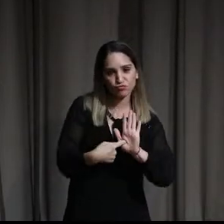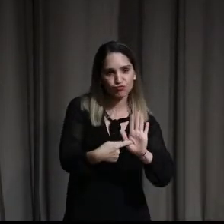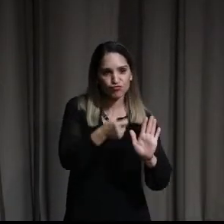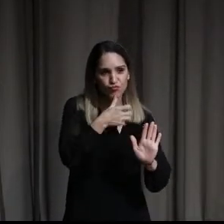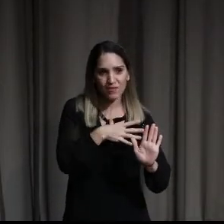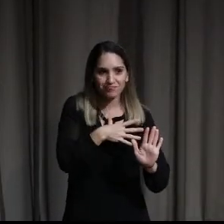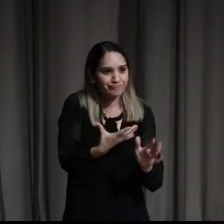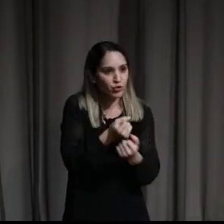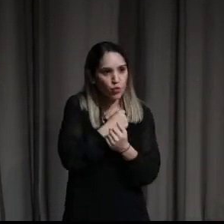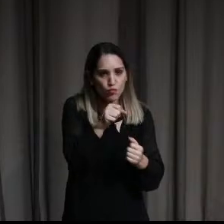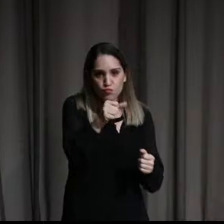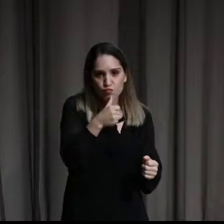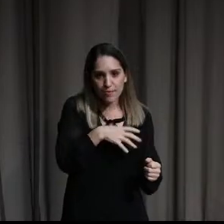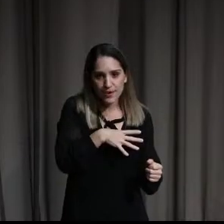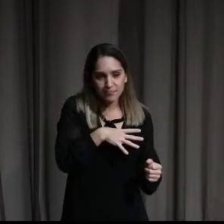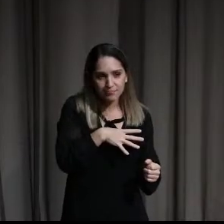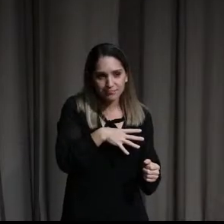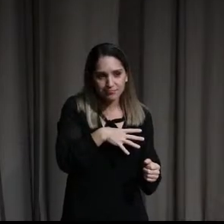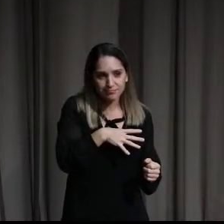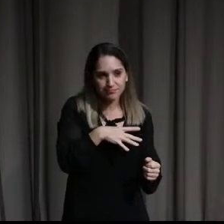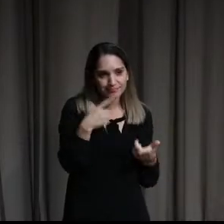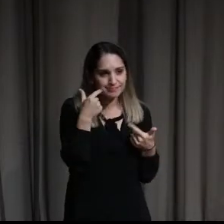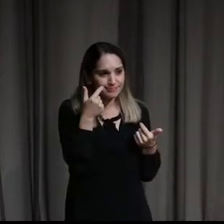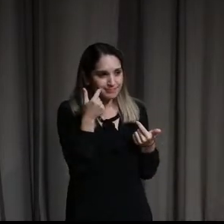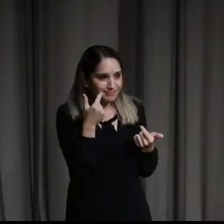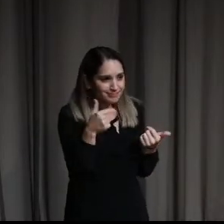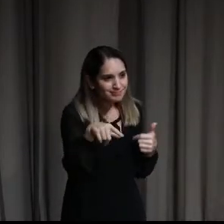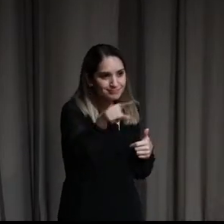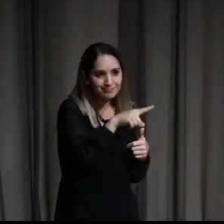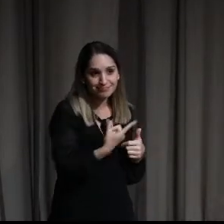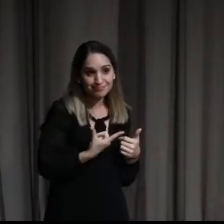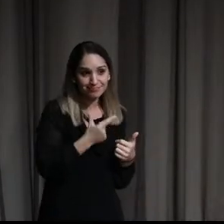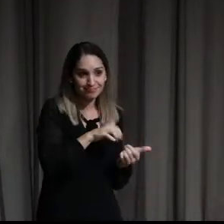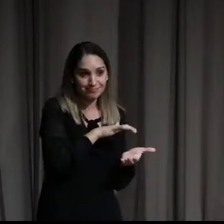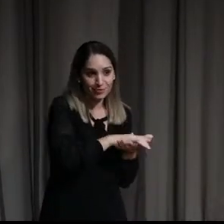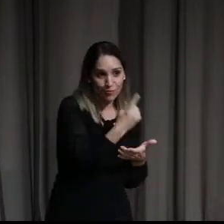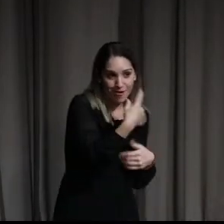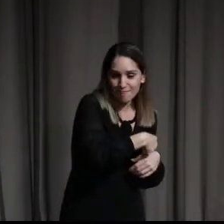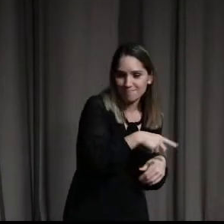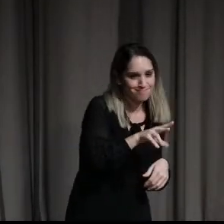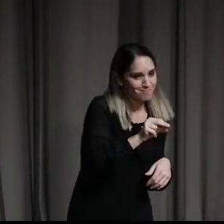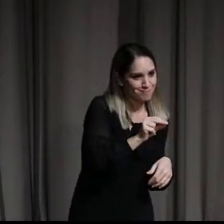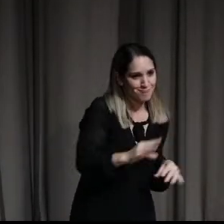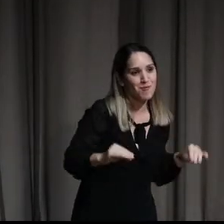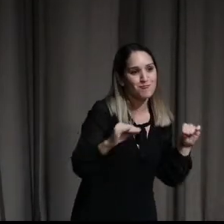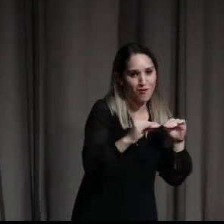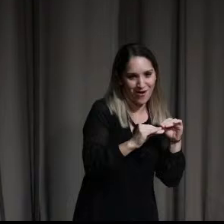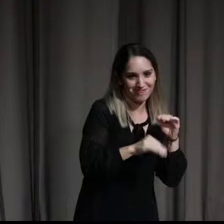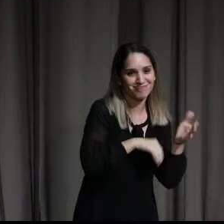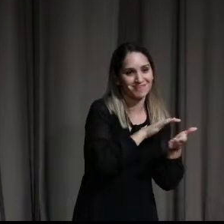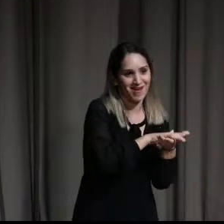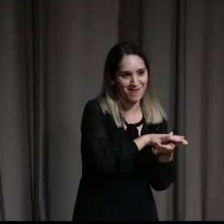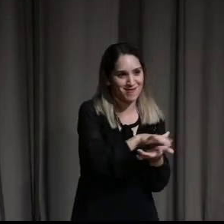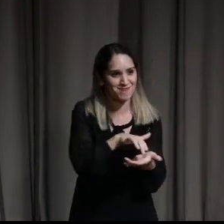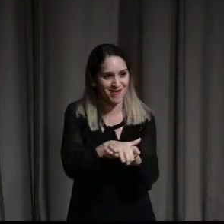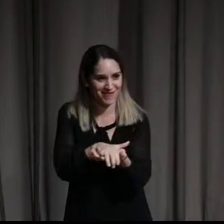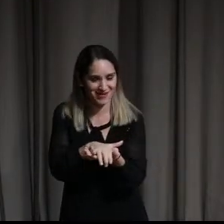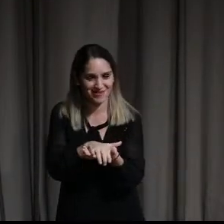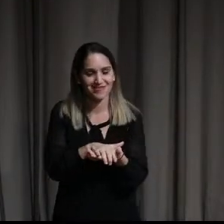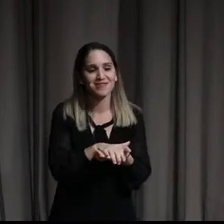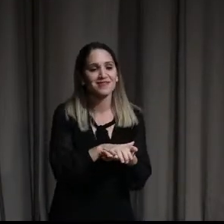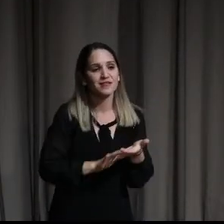he loved women. He had more than one wife, and he